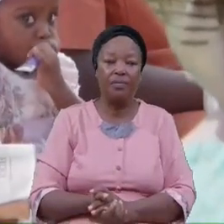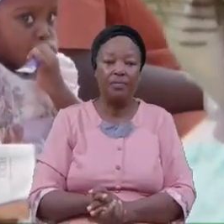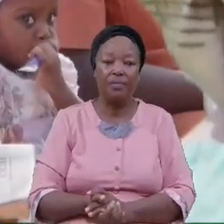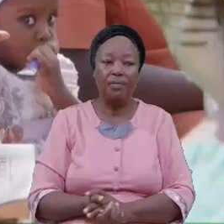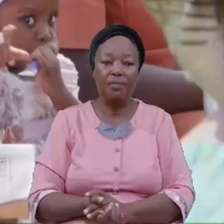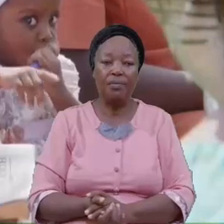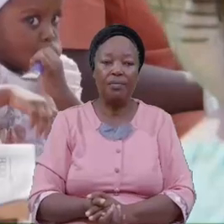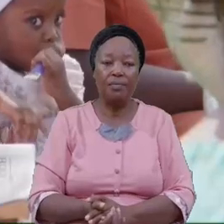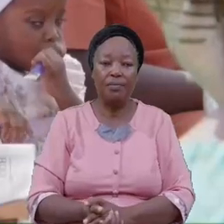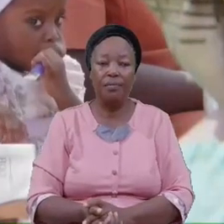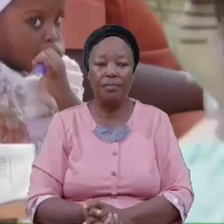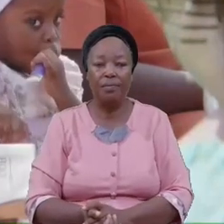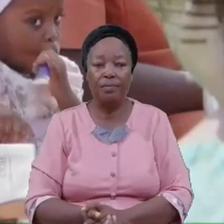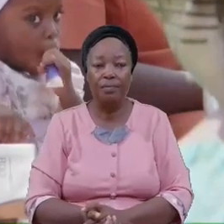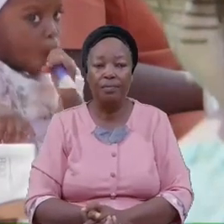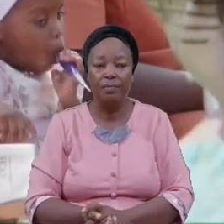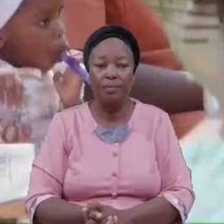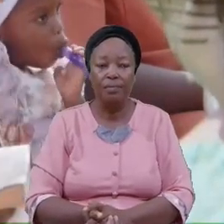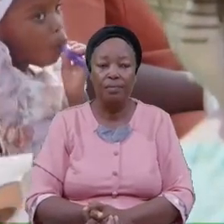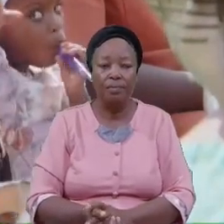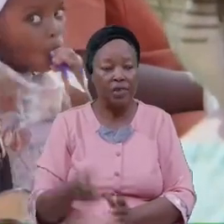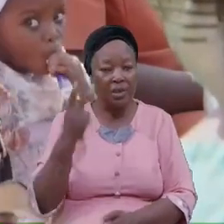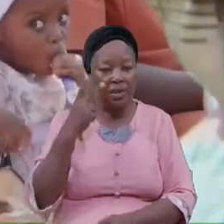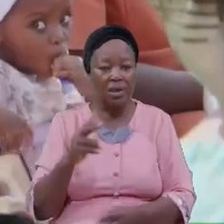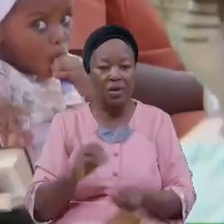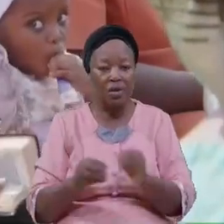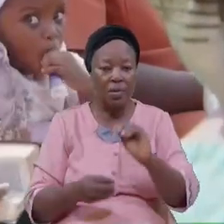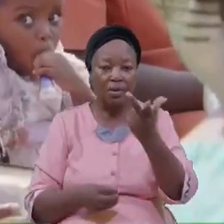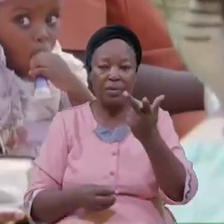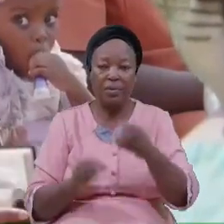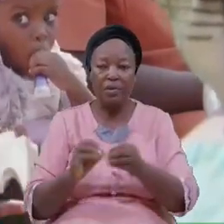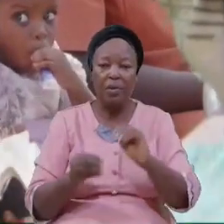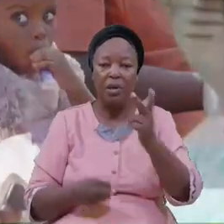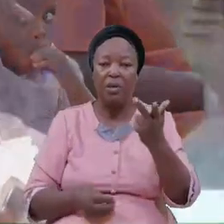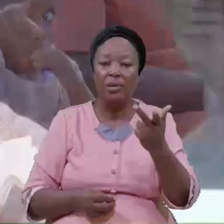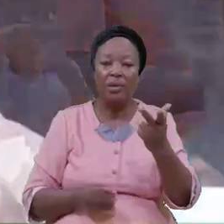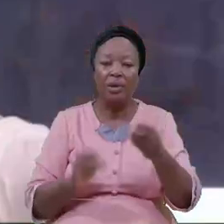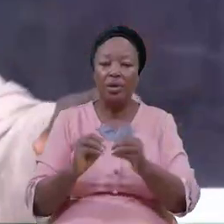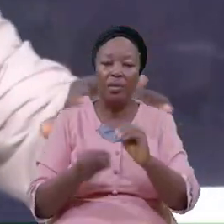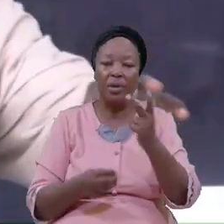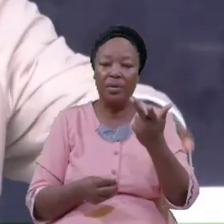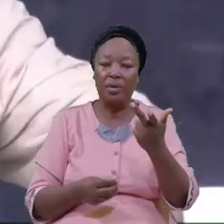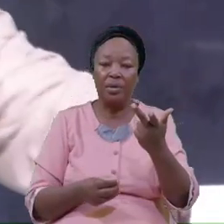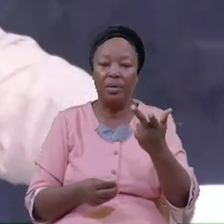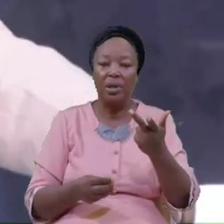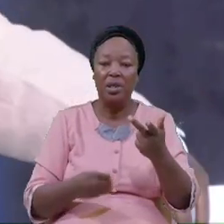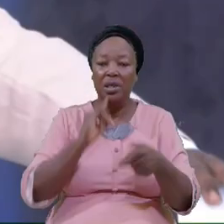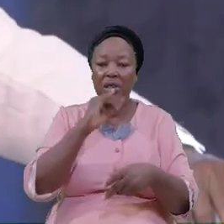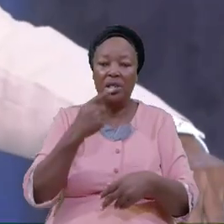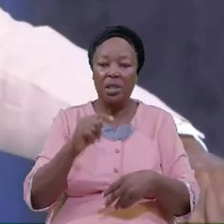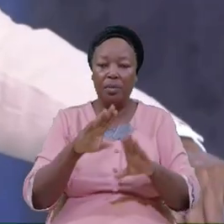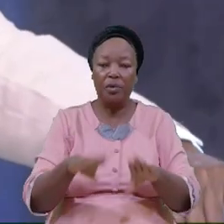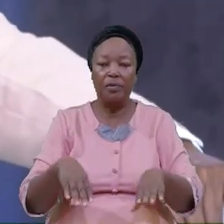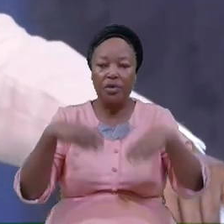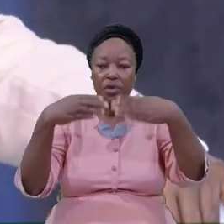je vous donnerai un cœur de chair. Look at number three here. Troisième élément maintenant. Number three is the provision of